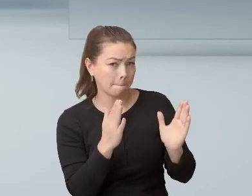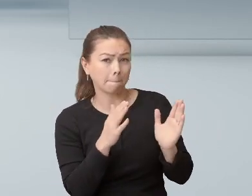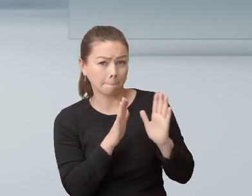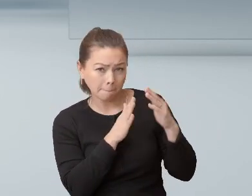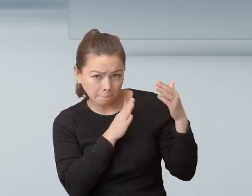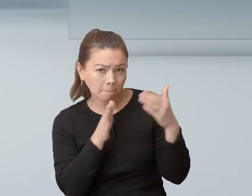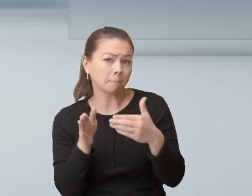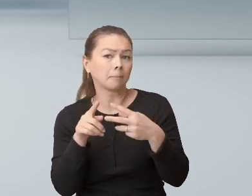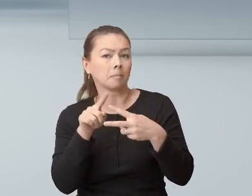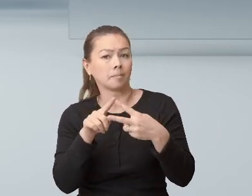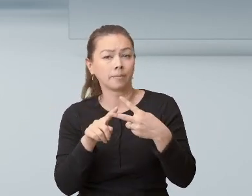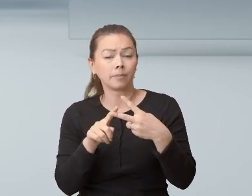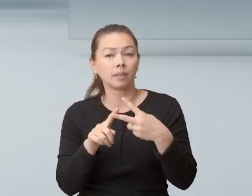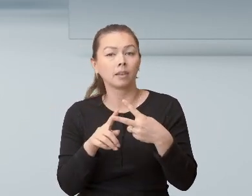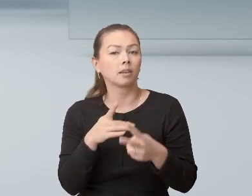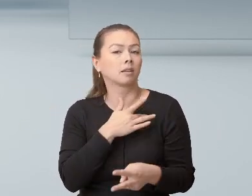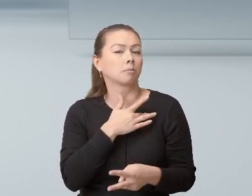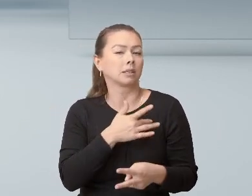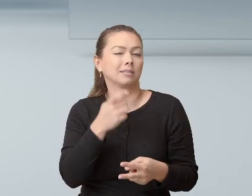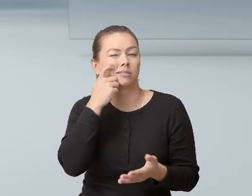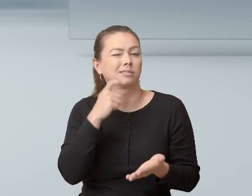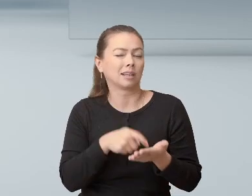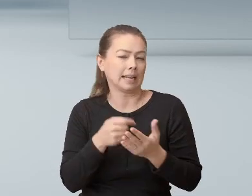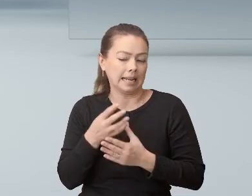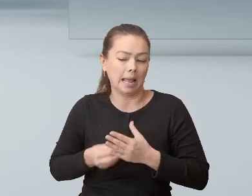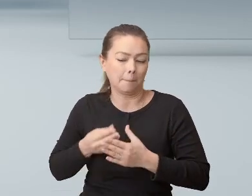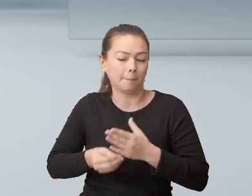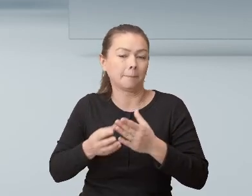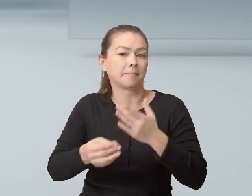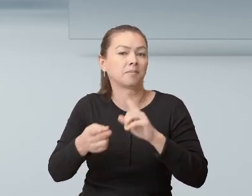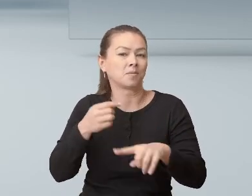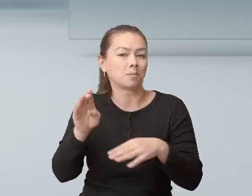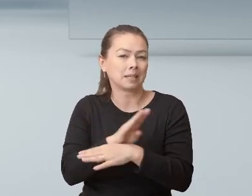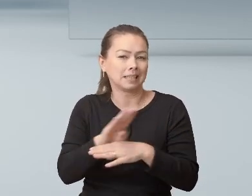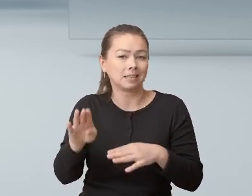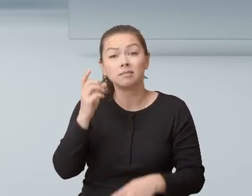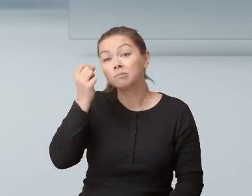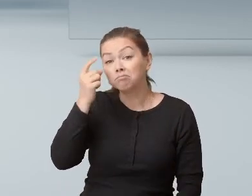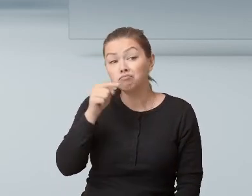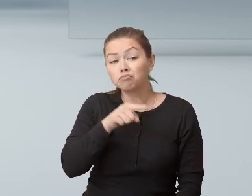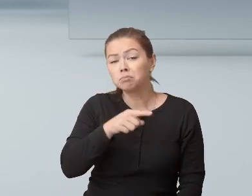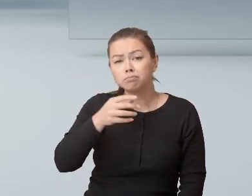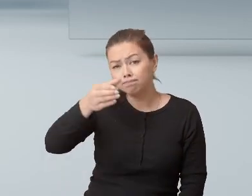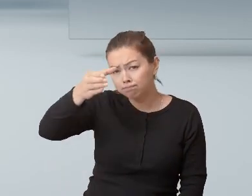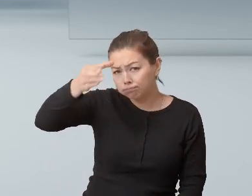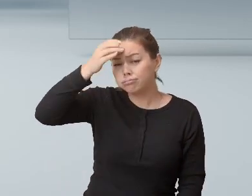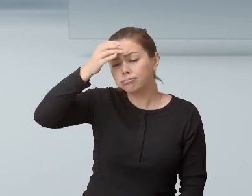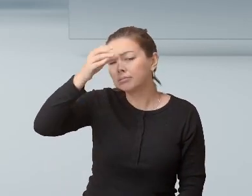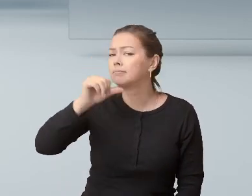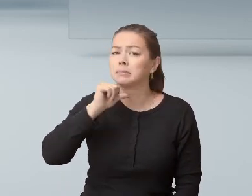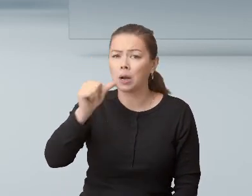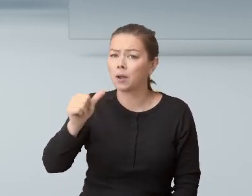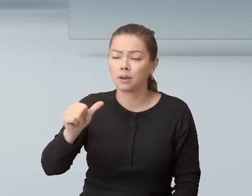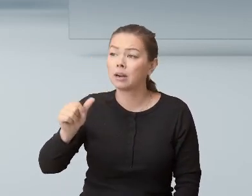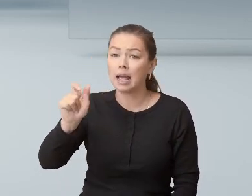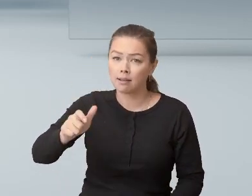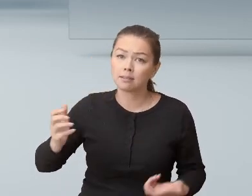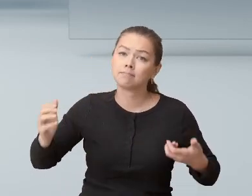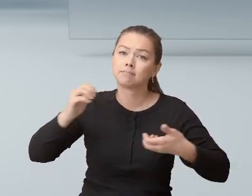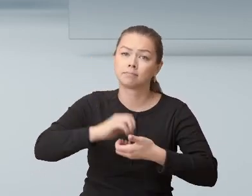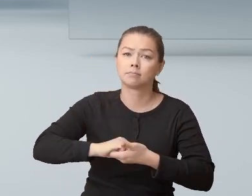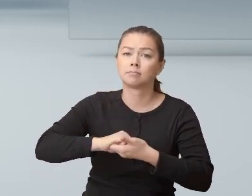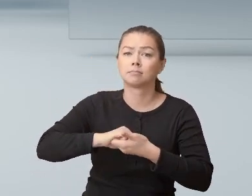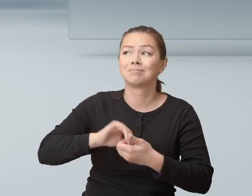gaps are based off your business. Now, they don't know everything. They're going to have to work with partners like Sikich or whoever that do those ERP